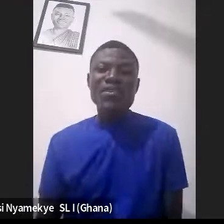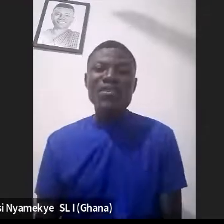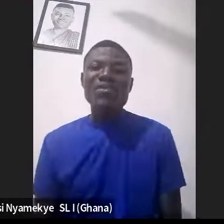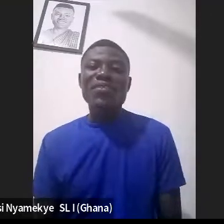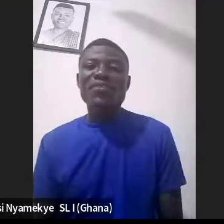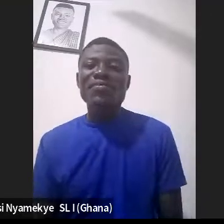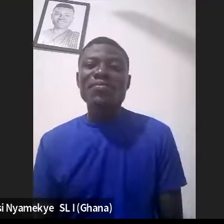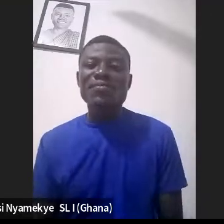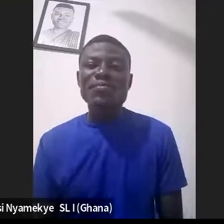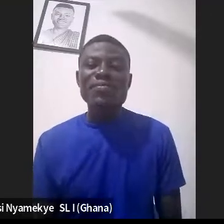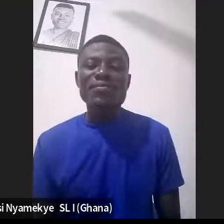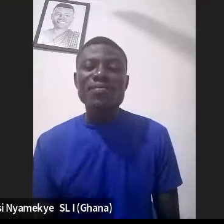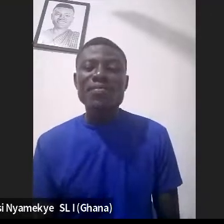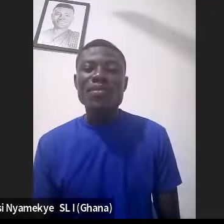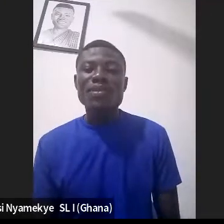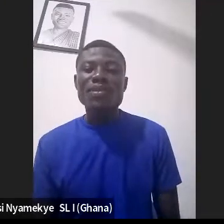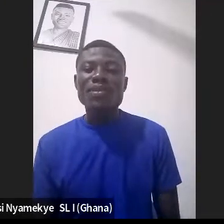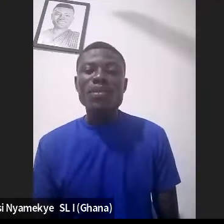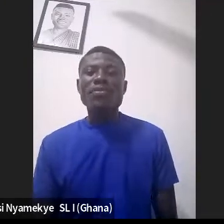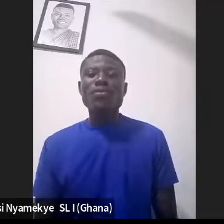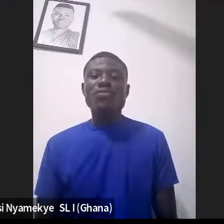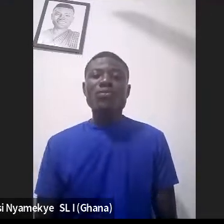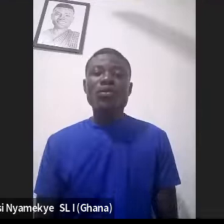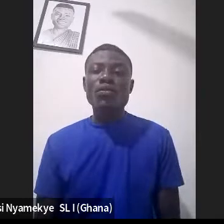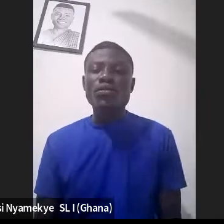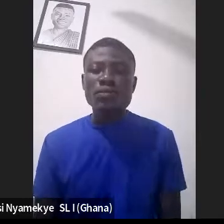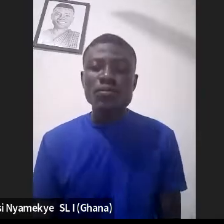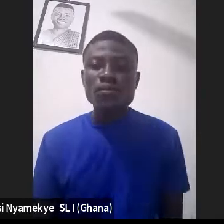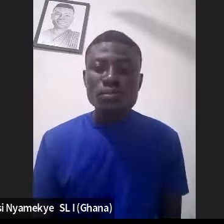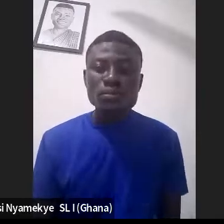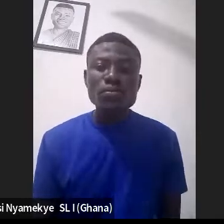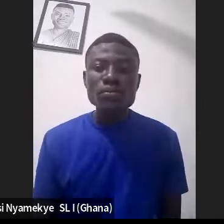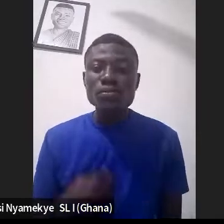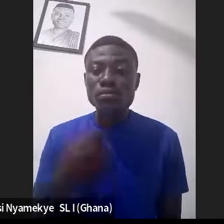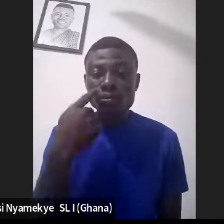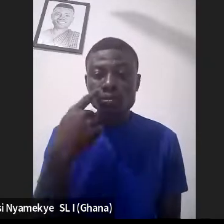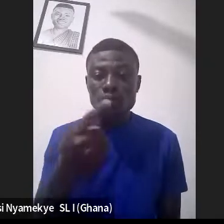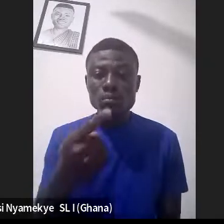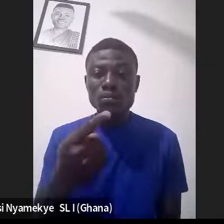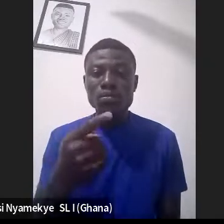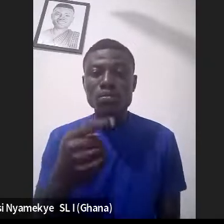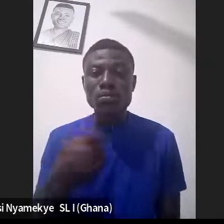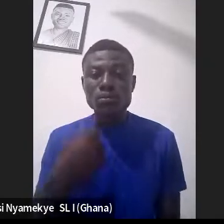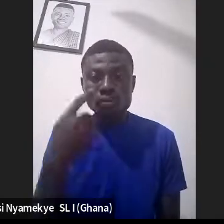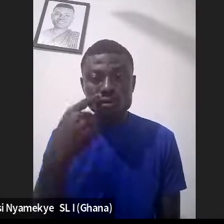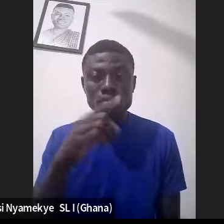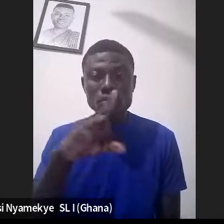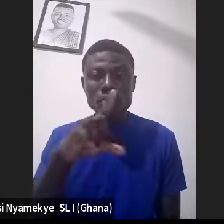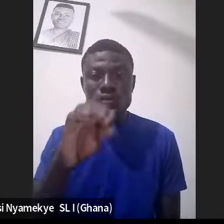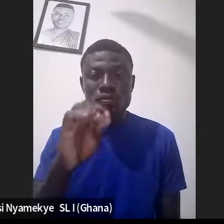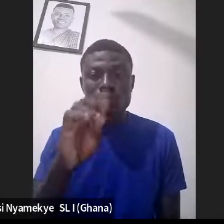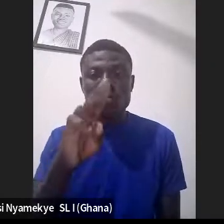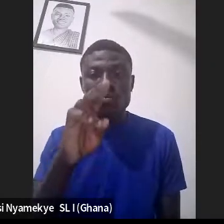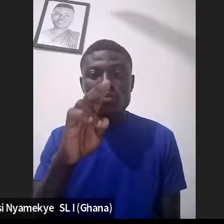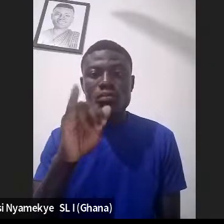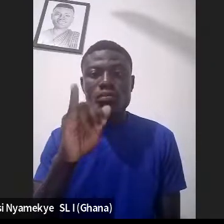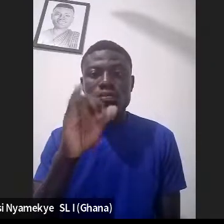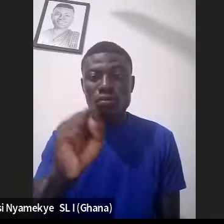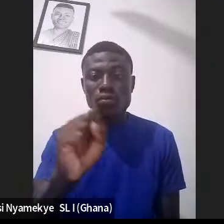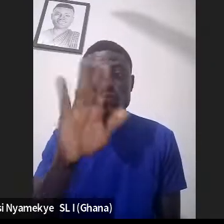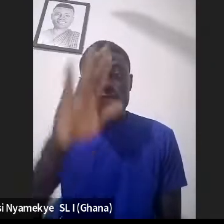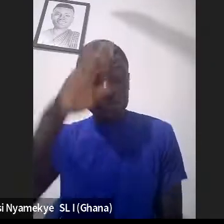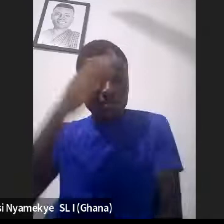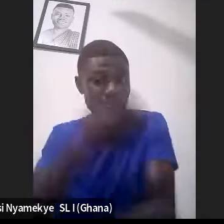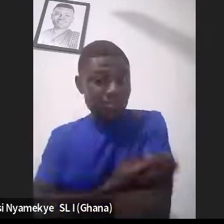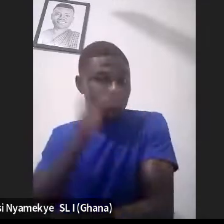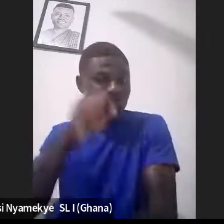Oh, thank you. I see Louis. I believe Louis is your husband, right? Yes. Yes, I see